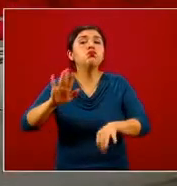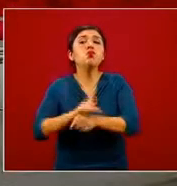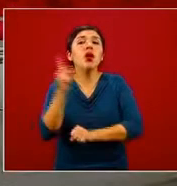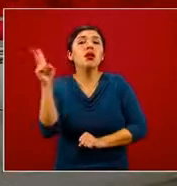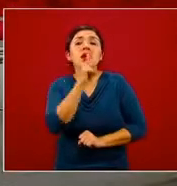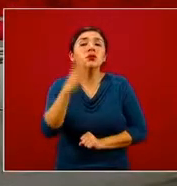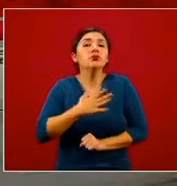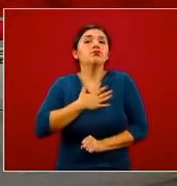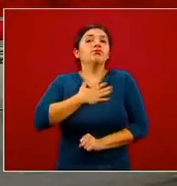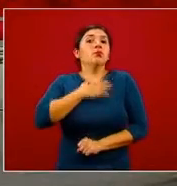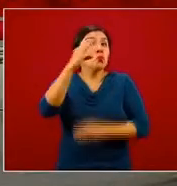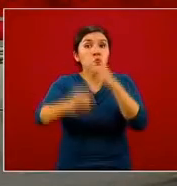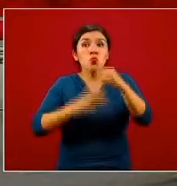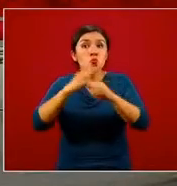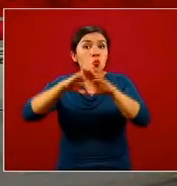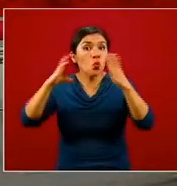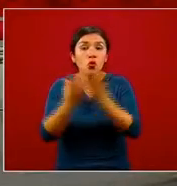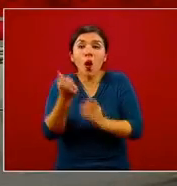be deaths.